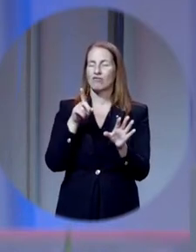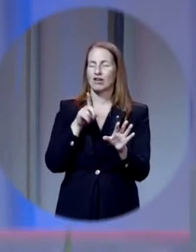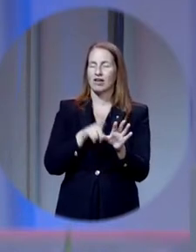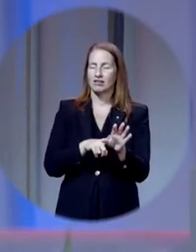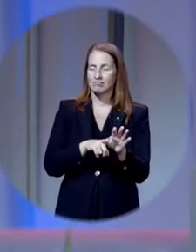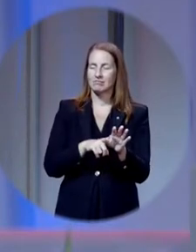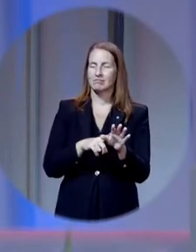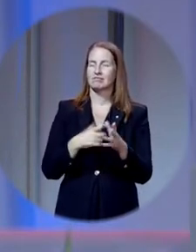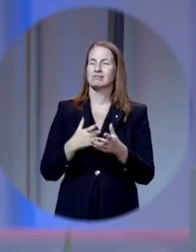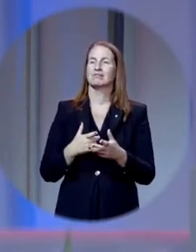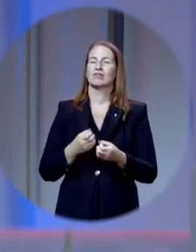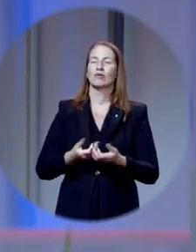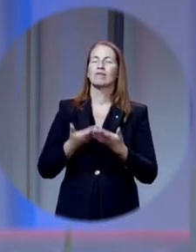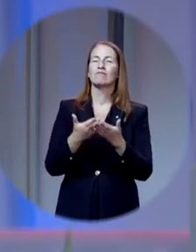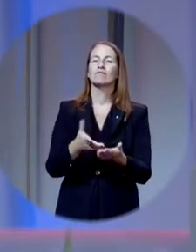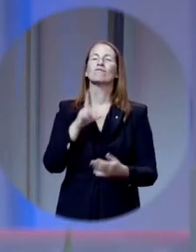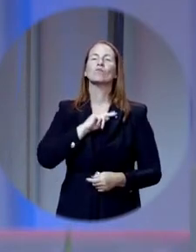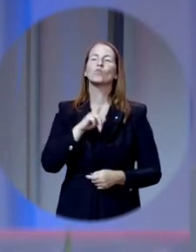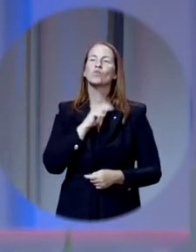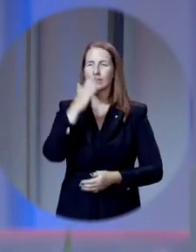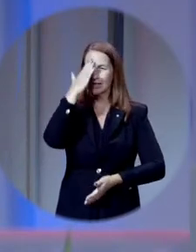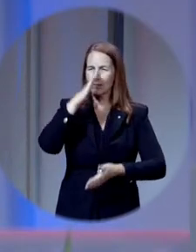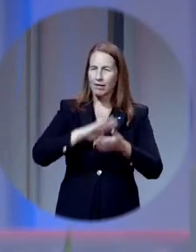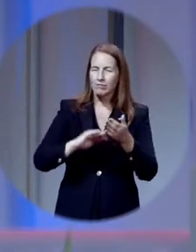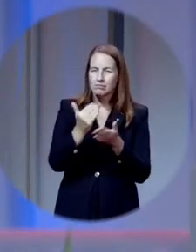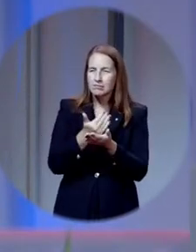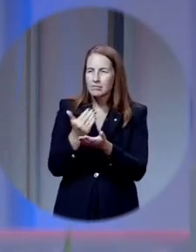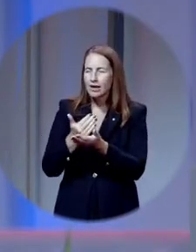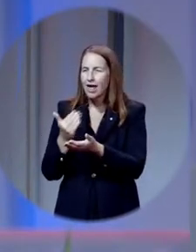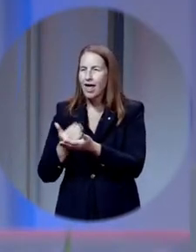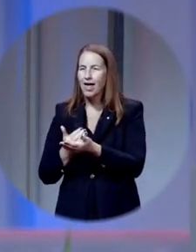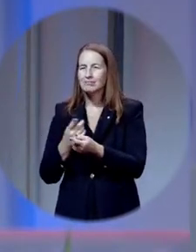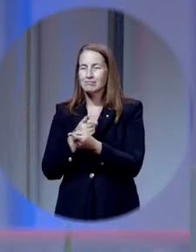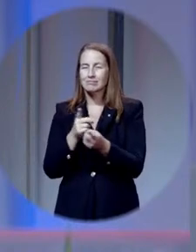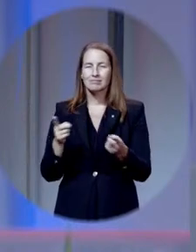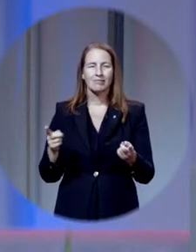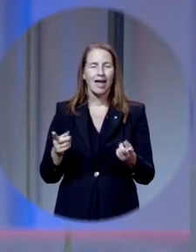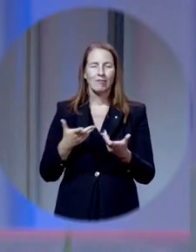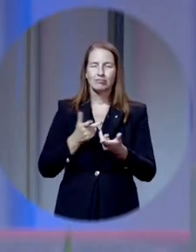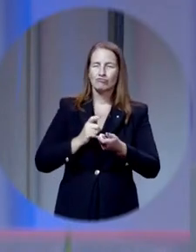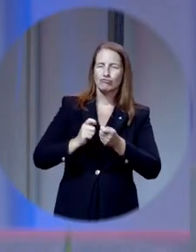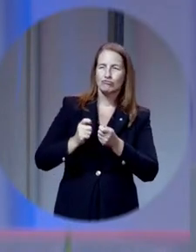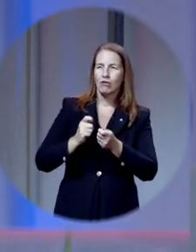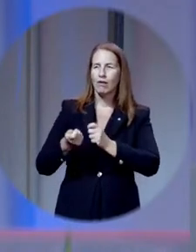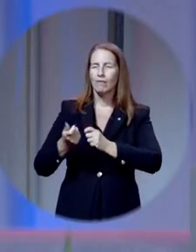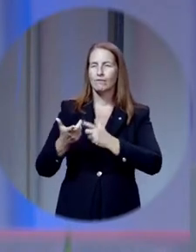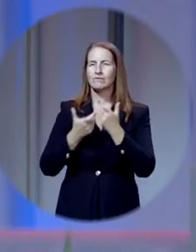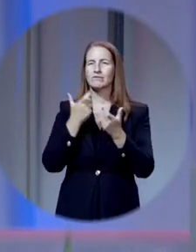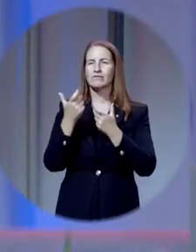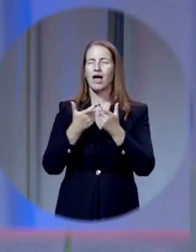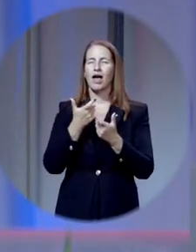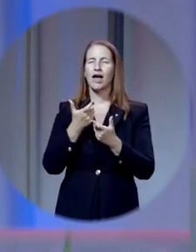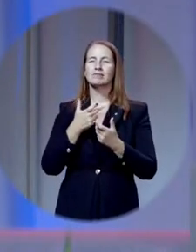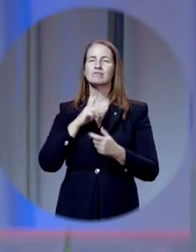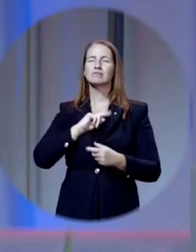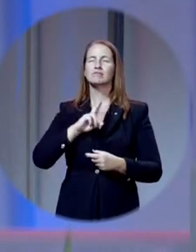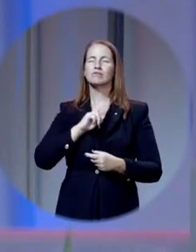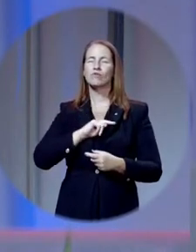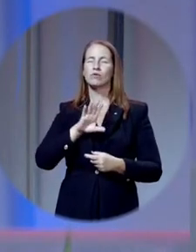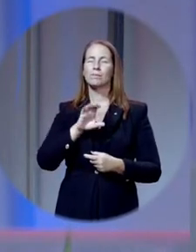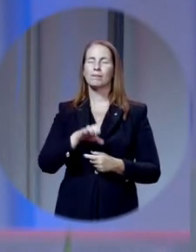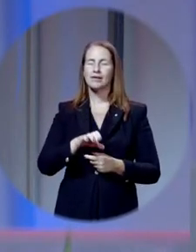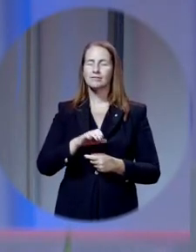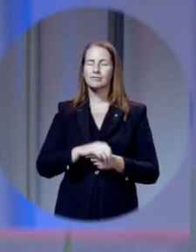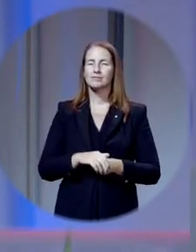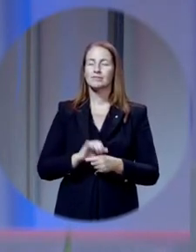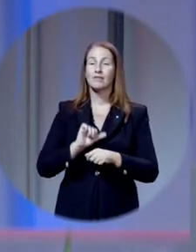represent voices and experiences that have struggled to find their rightful historic place. Following the